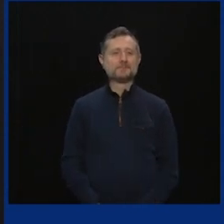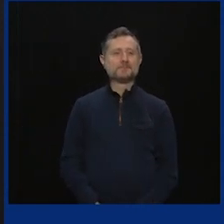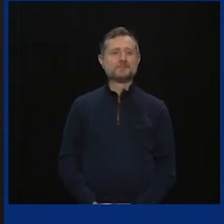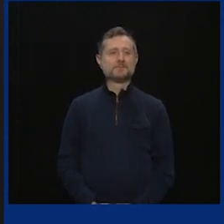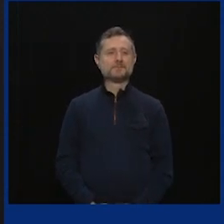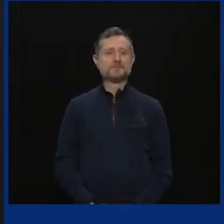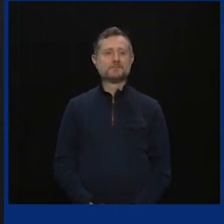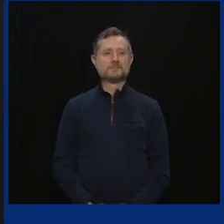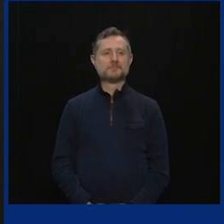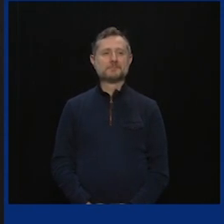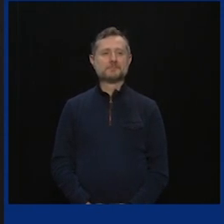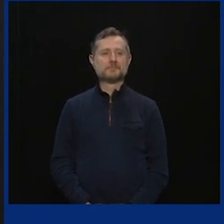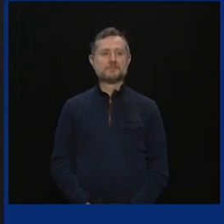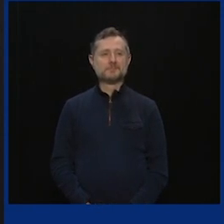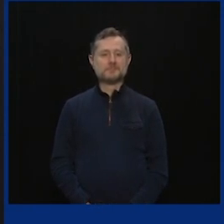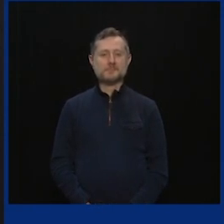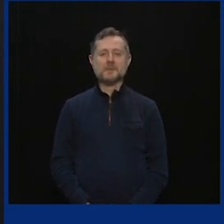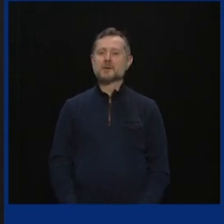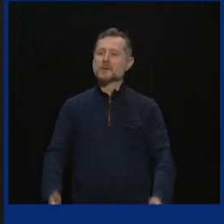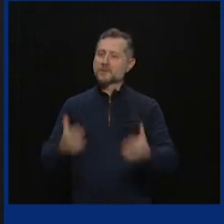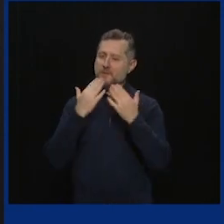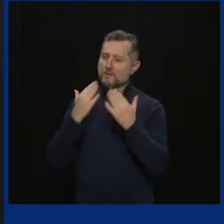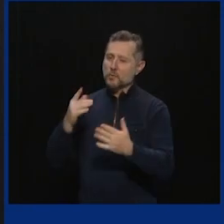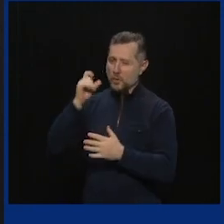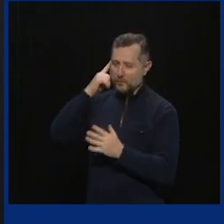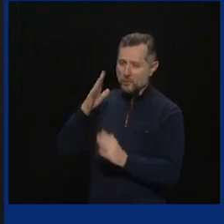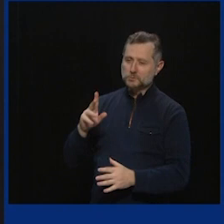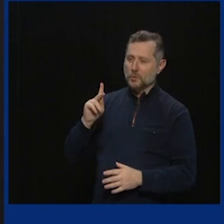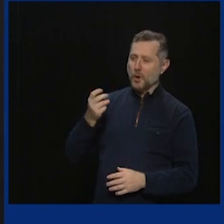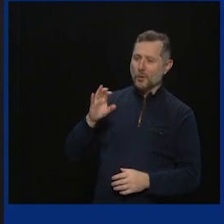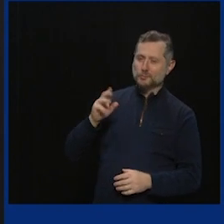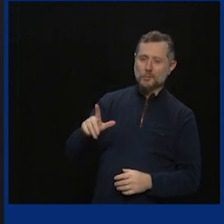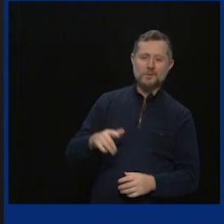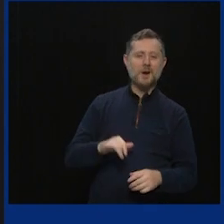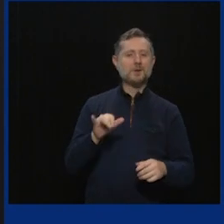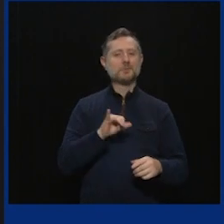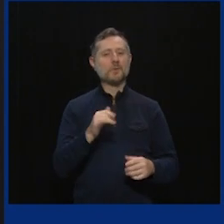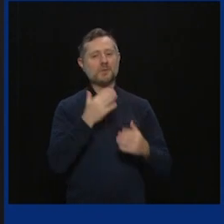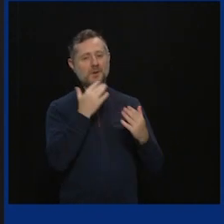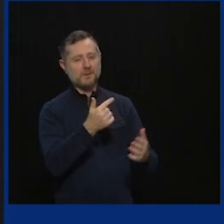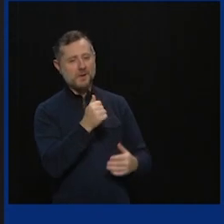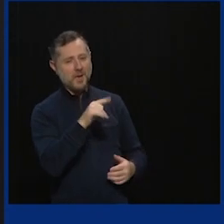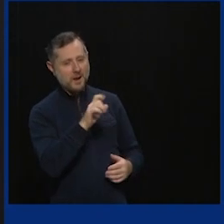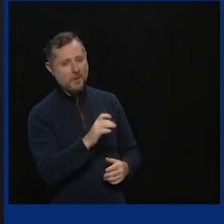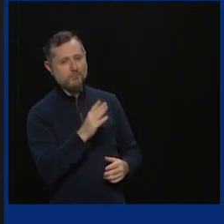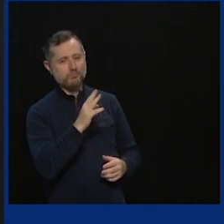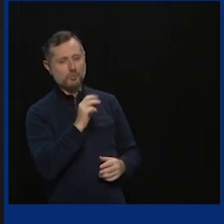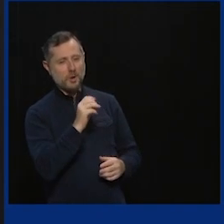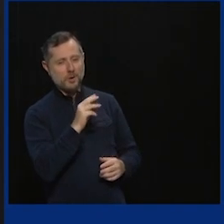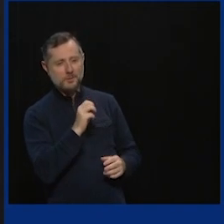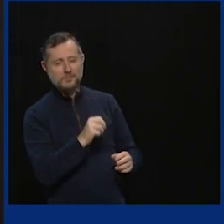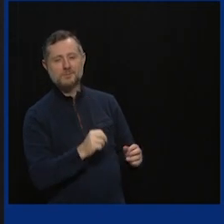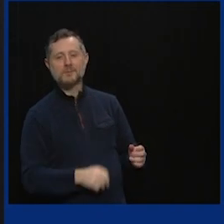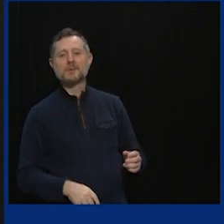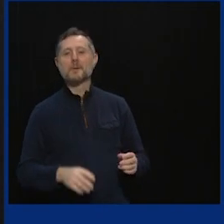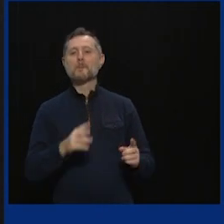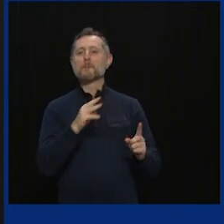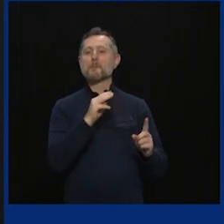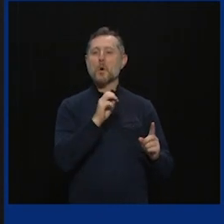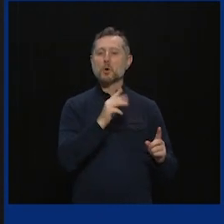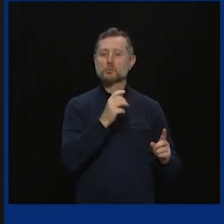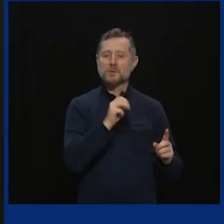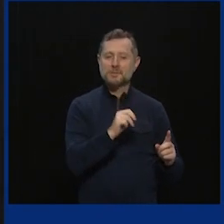I want to thank Governor Hochul as well as Gail, Brian, Margaret for their leadership. CPC, we're the